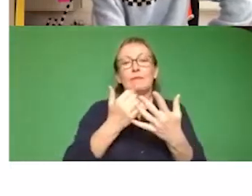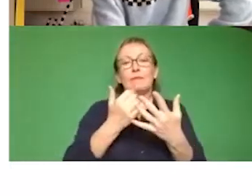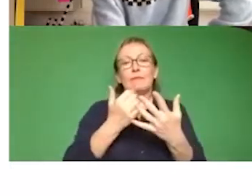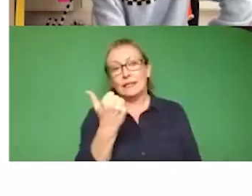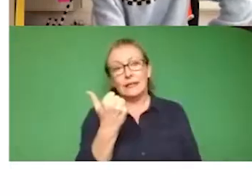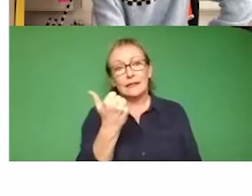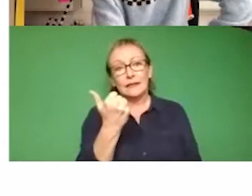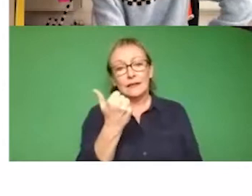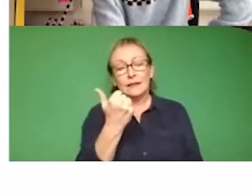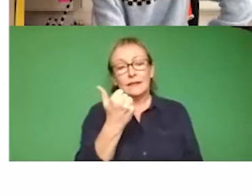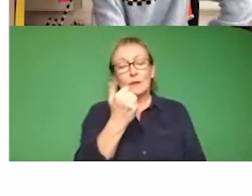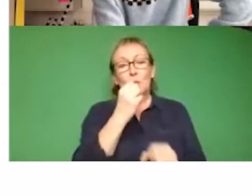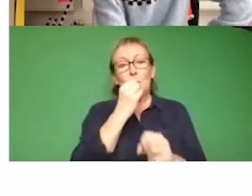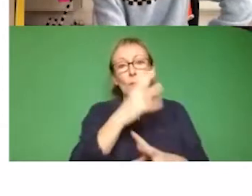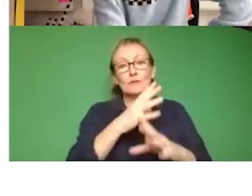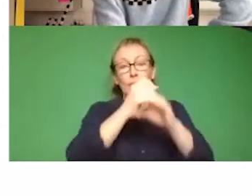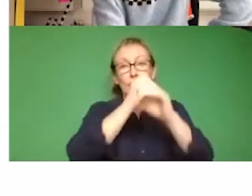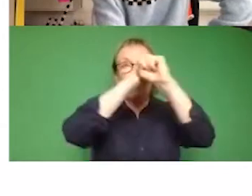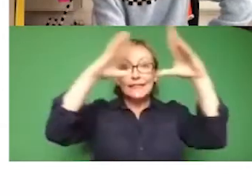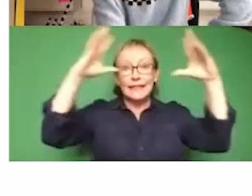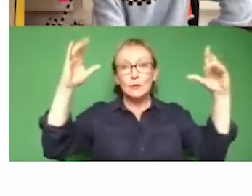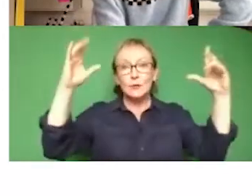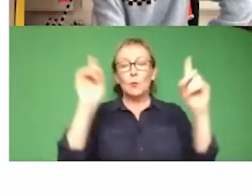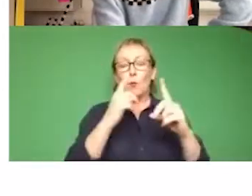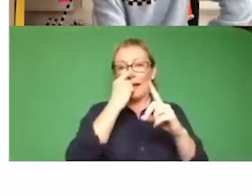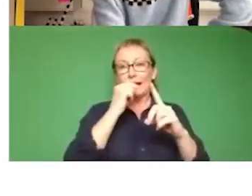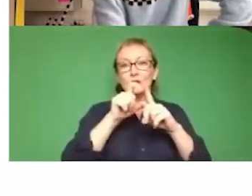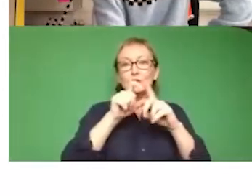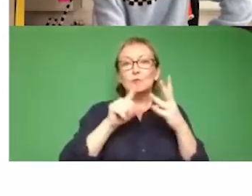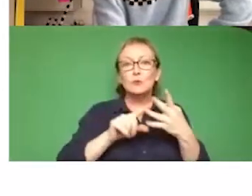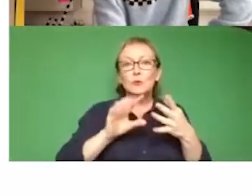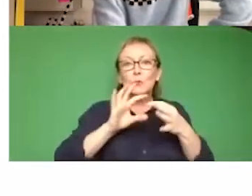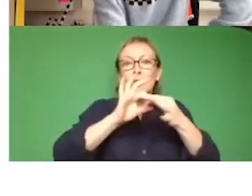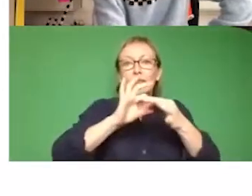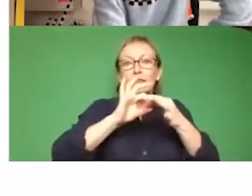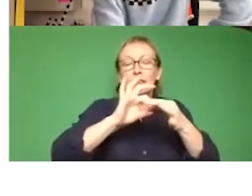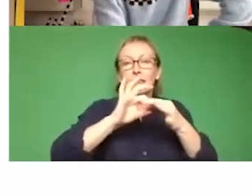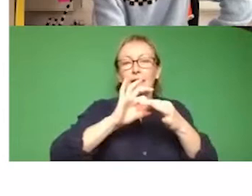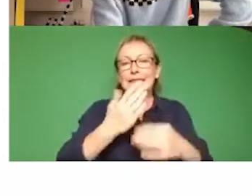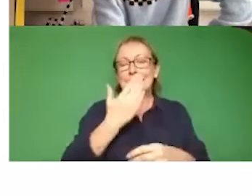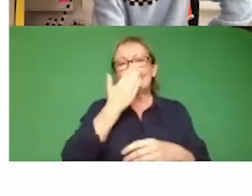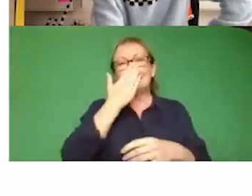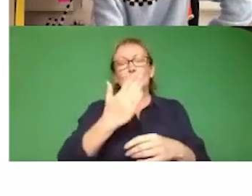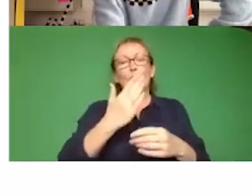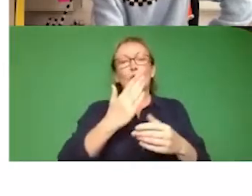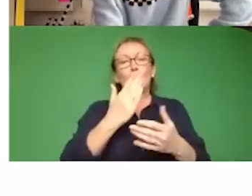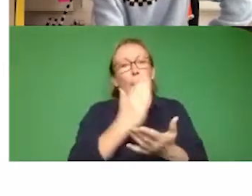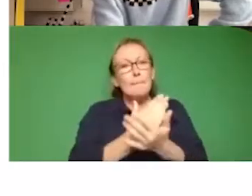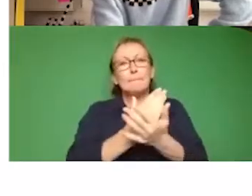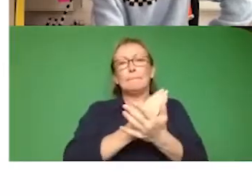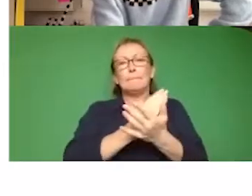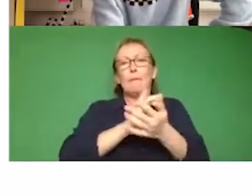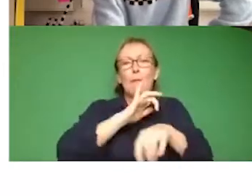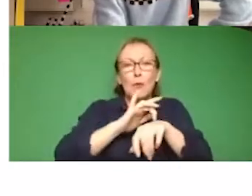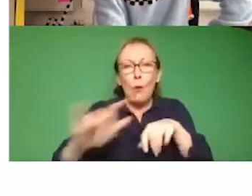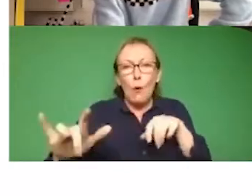these wonderful ideas of what you could do with it. And I just thought there was something so truly pure and lovely and inspiring about creating